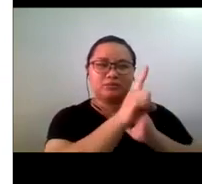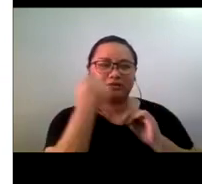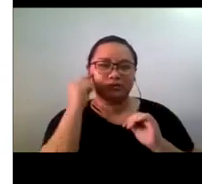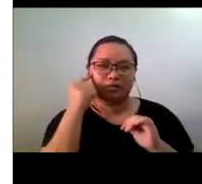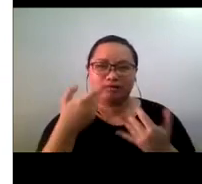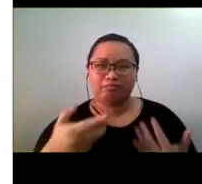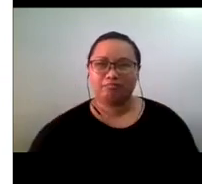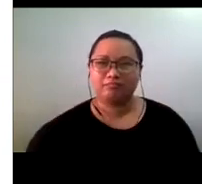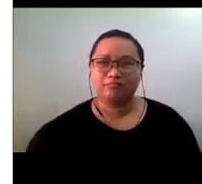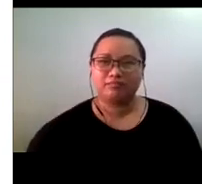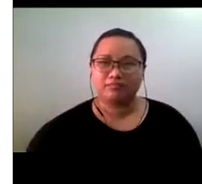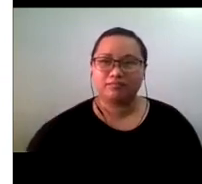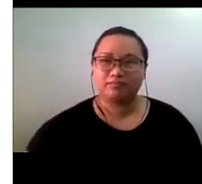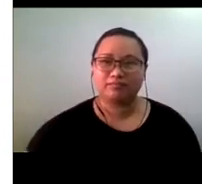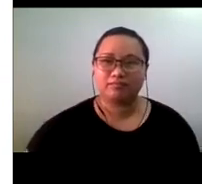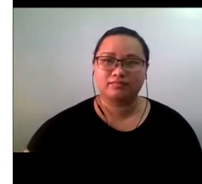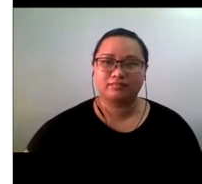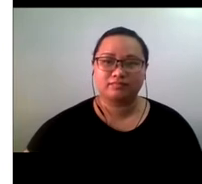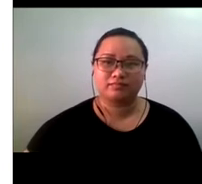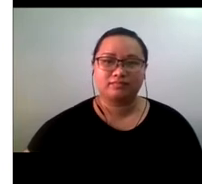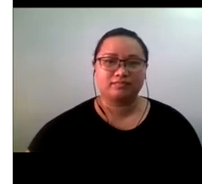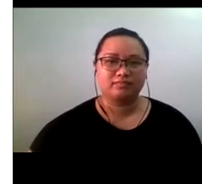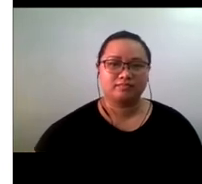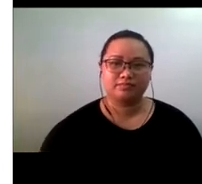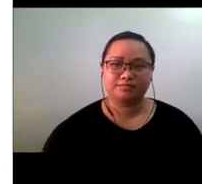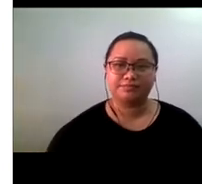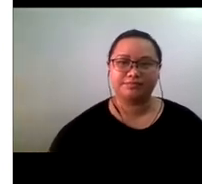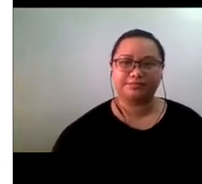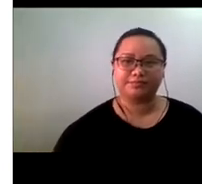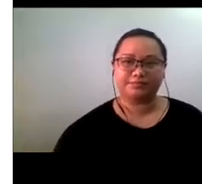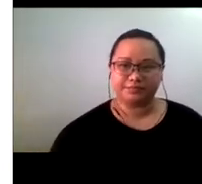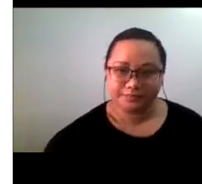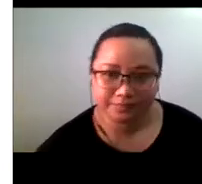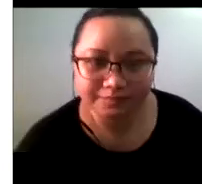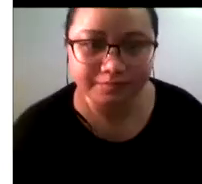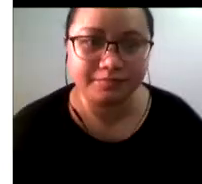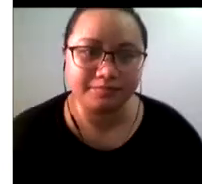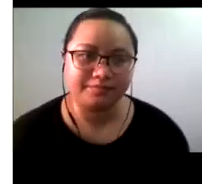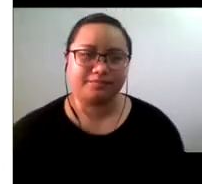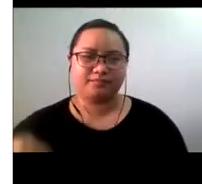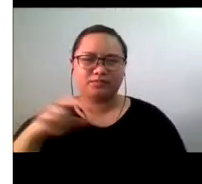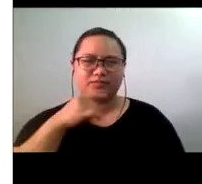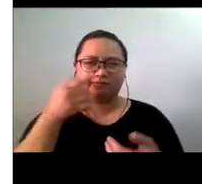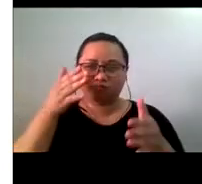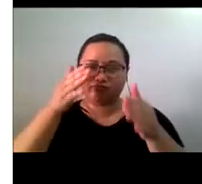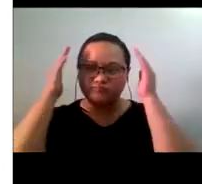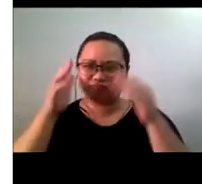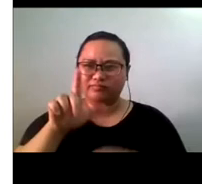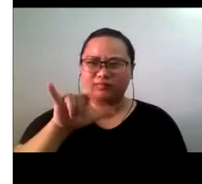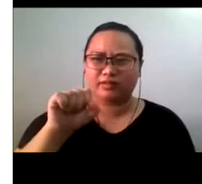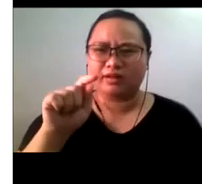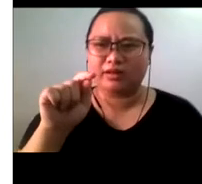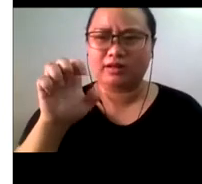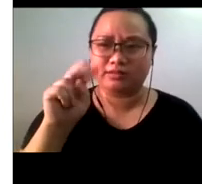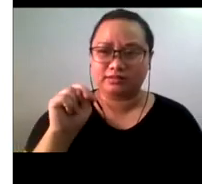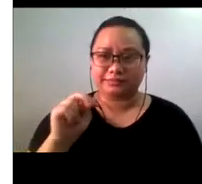So listen first. Actually, when I first saw this particular logo, it's